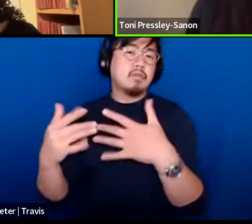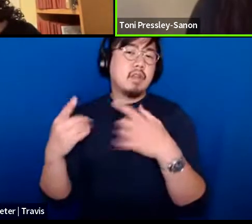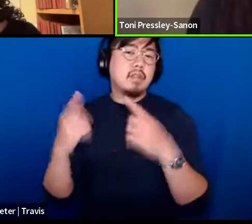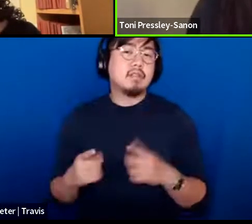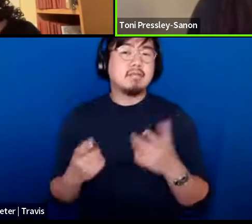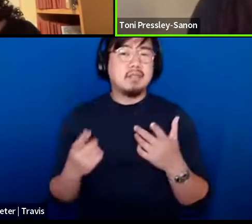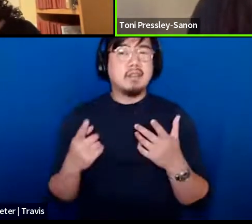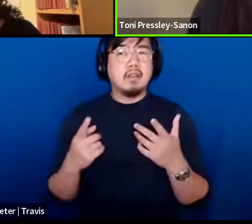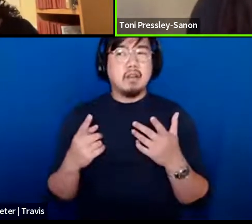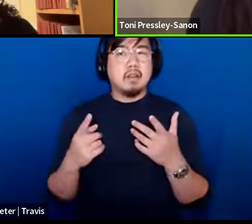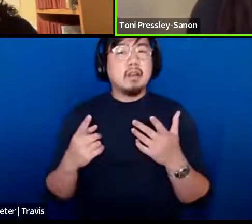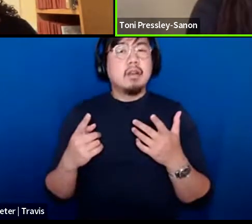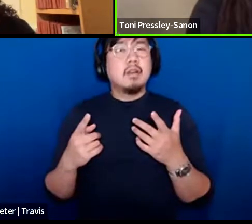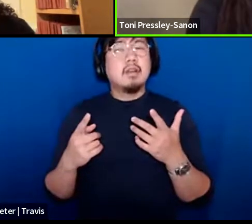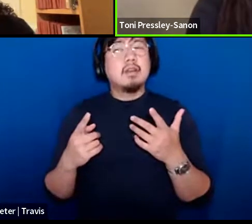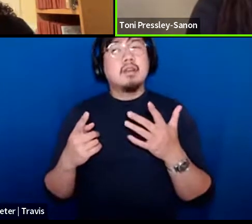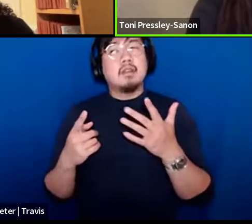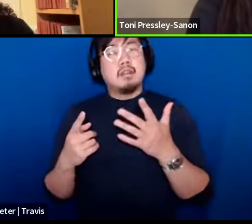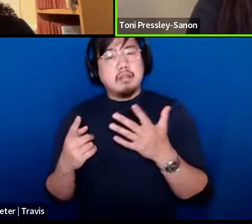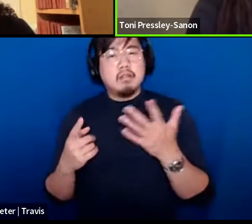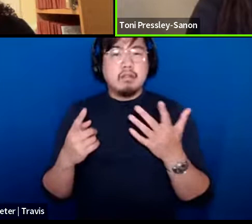up.